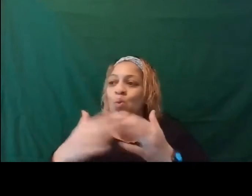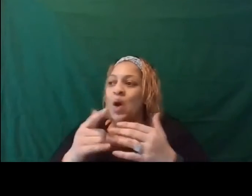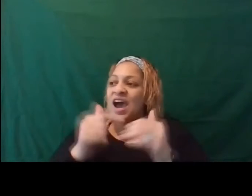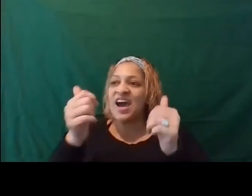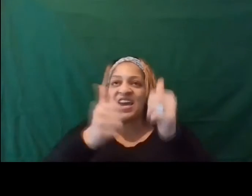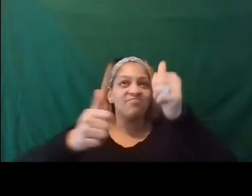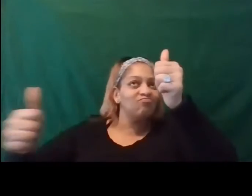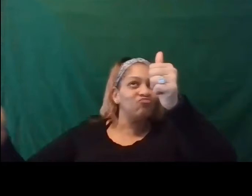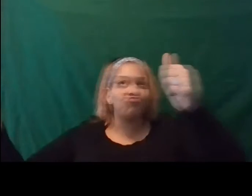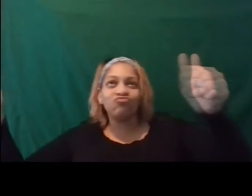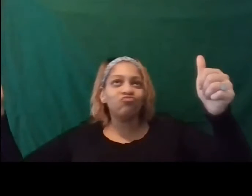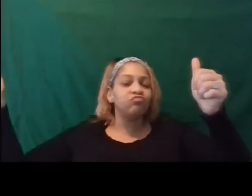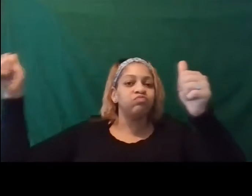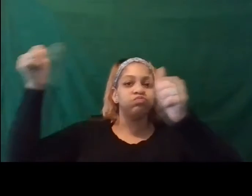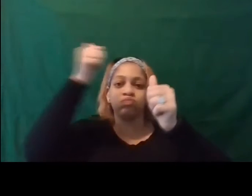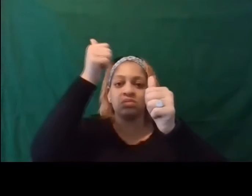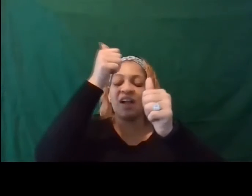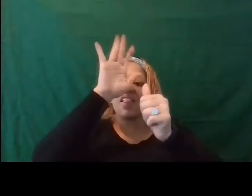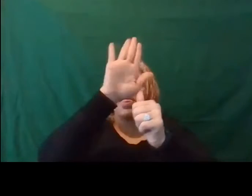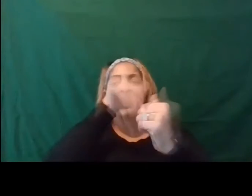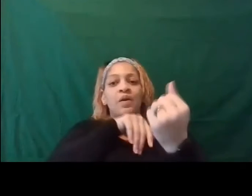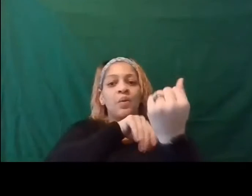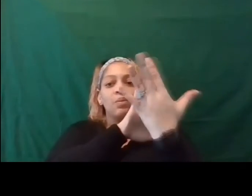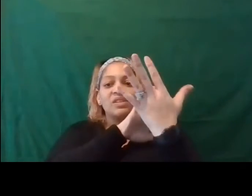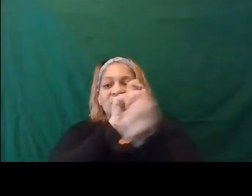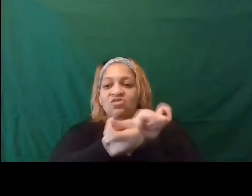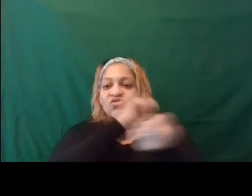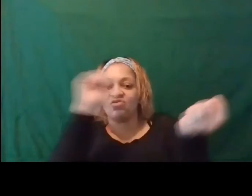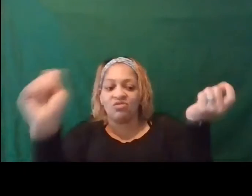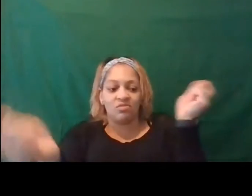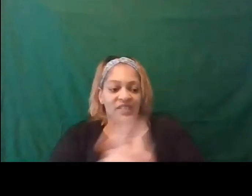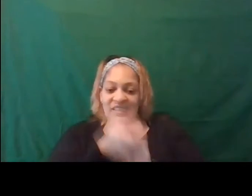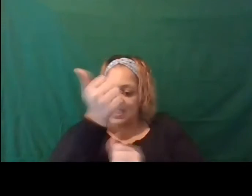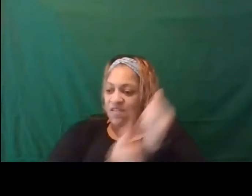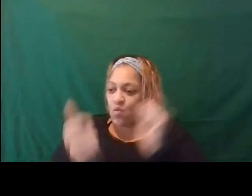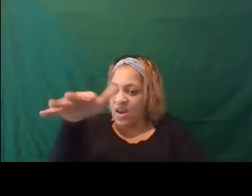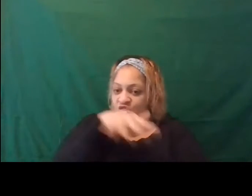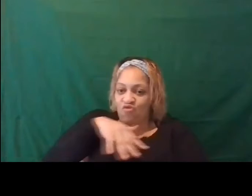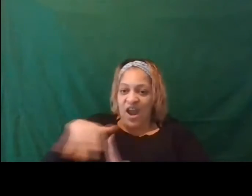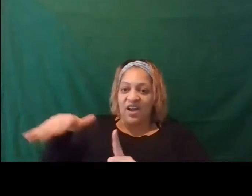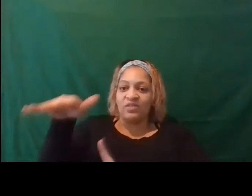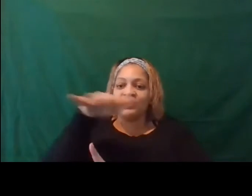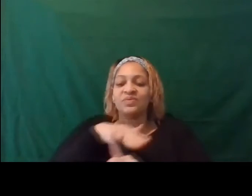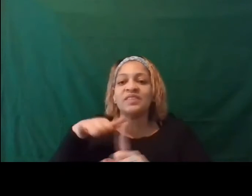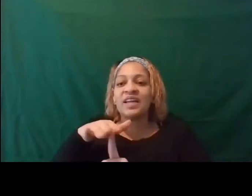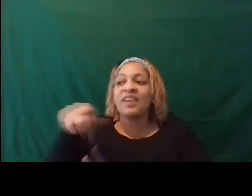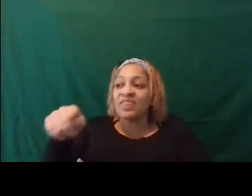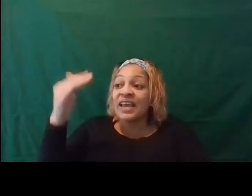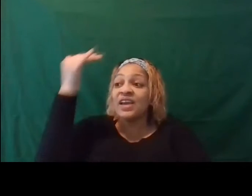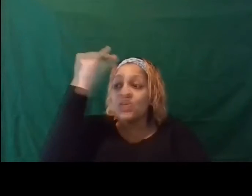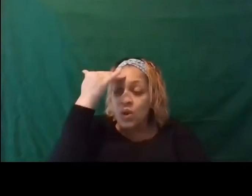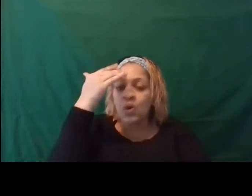very presence changes those around them, because they know and they